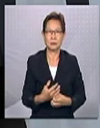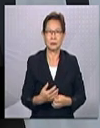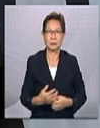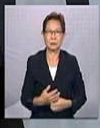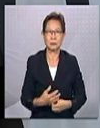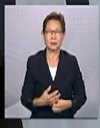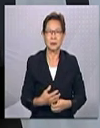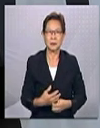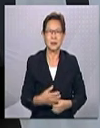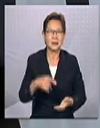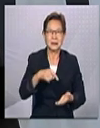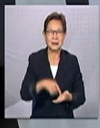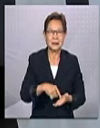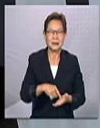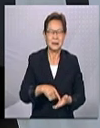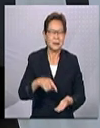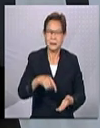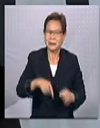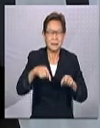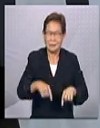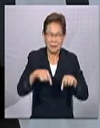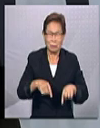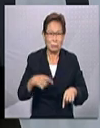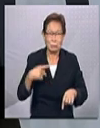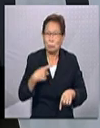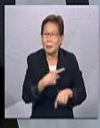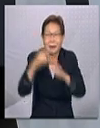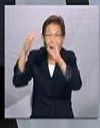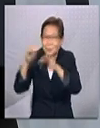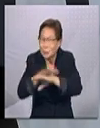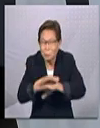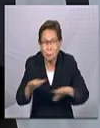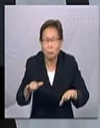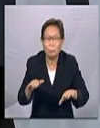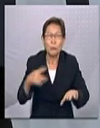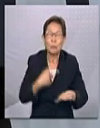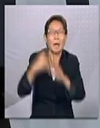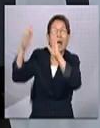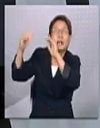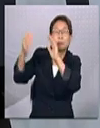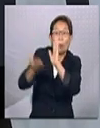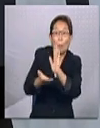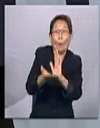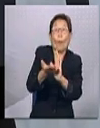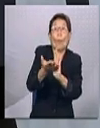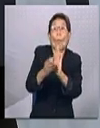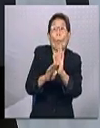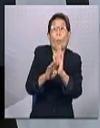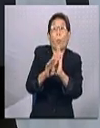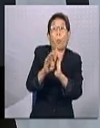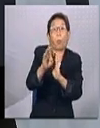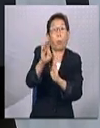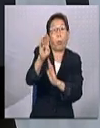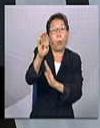contributed to this. Is it because of the EMCO or people returning, which is the biggest factor? So this is not what we expected, because we expected the increased third wave is actually mid